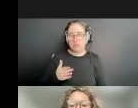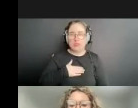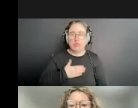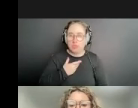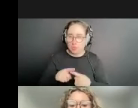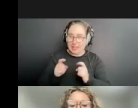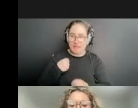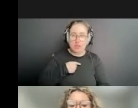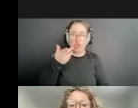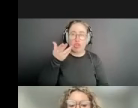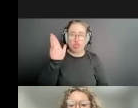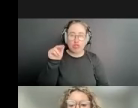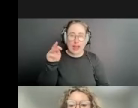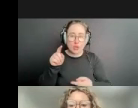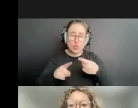this out. Ben